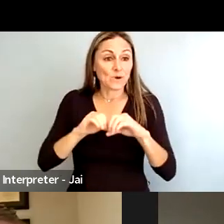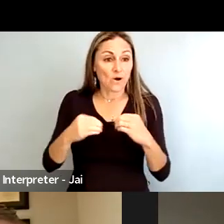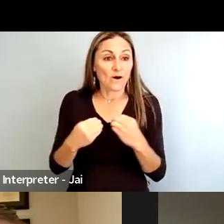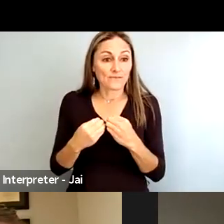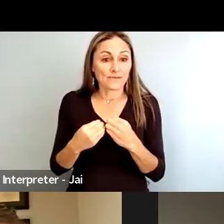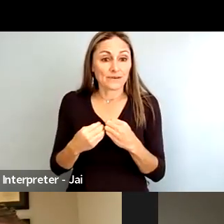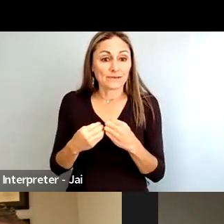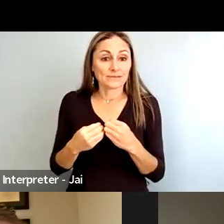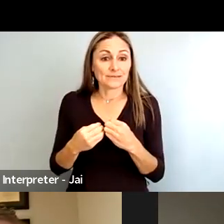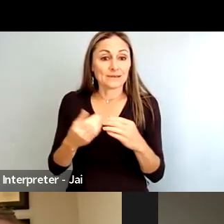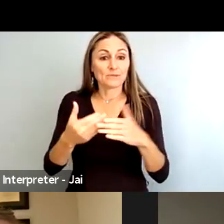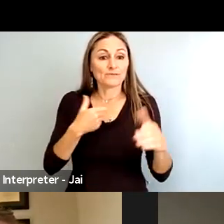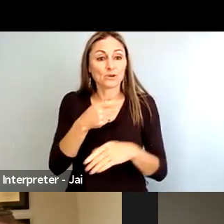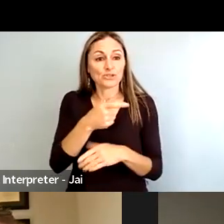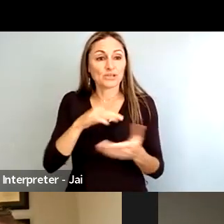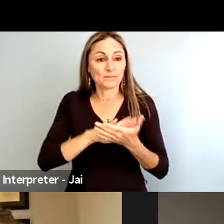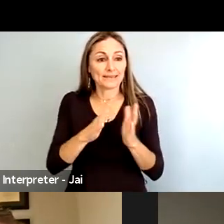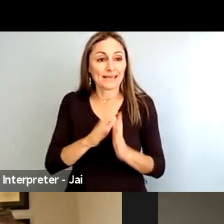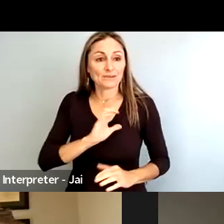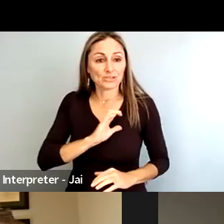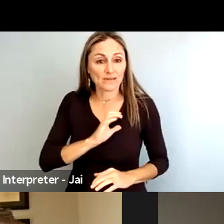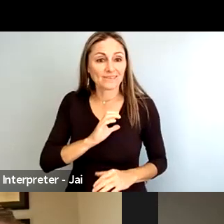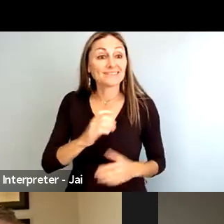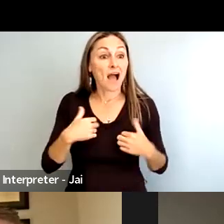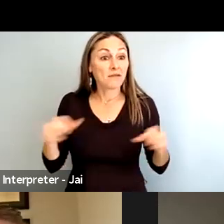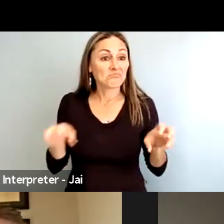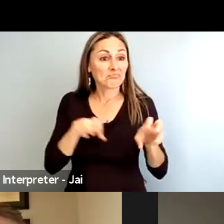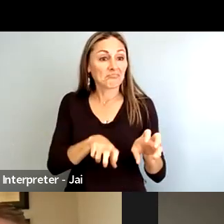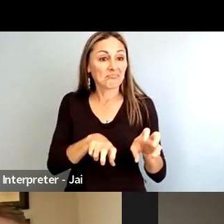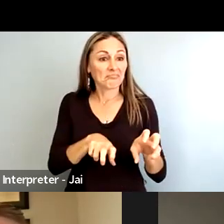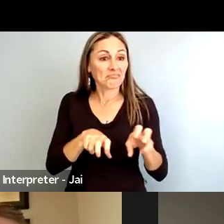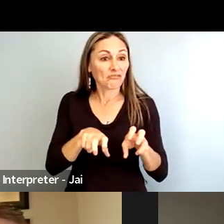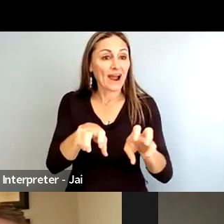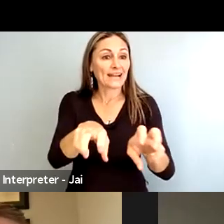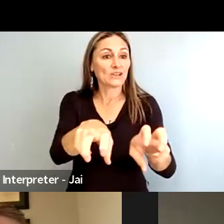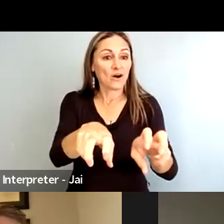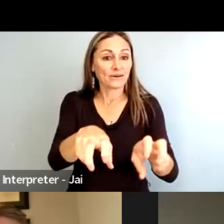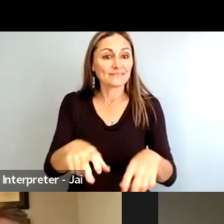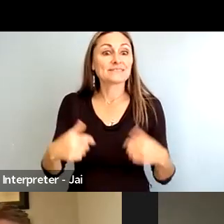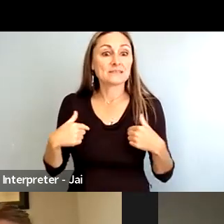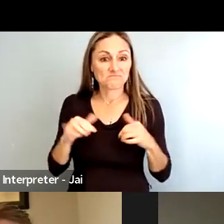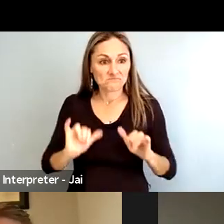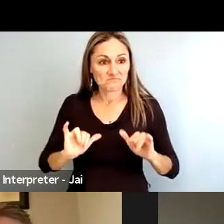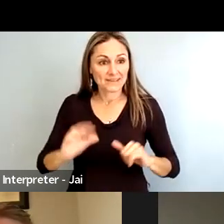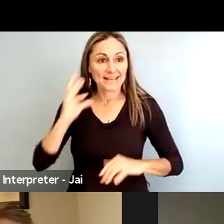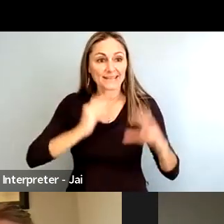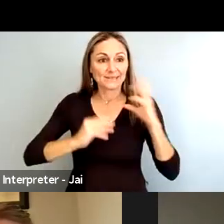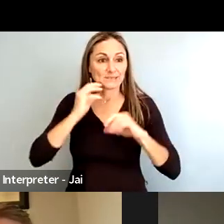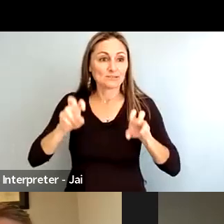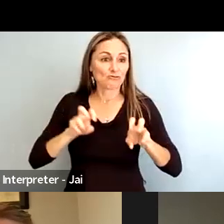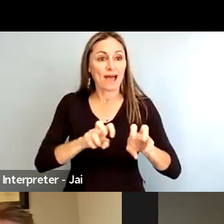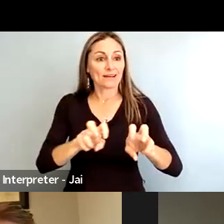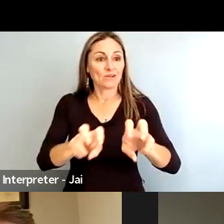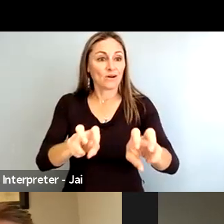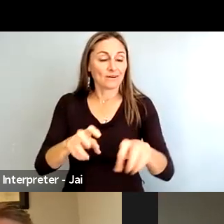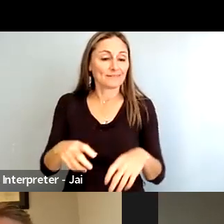she became sheriff, we did ride-alongs together. Okay, cool. So I got to experience that a little bit too before.